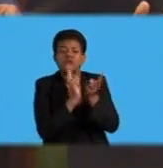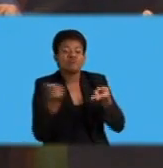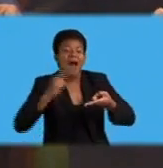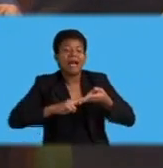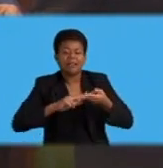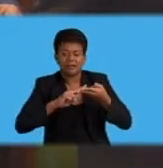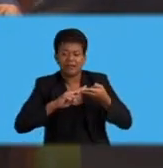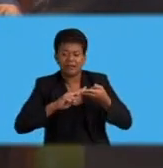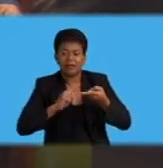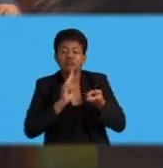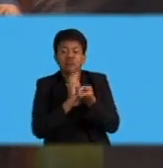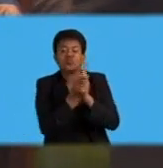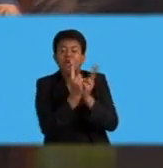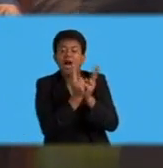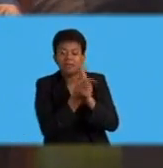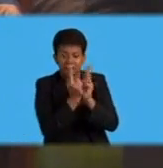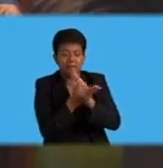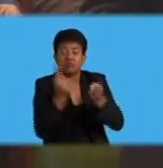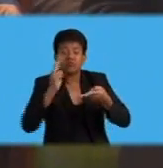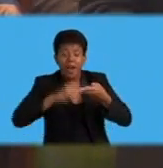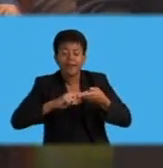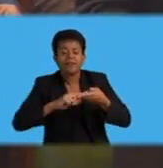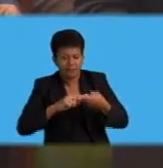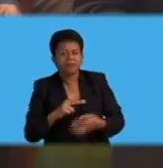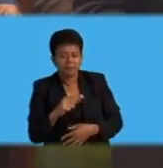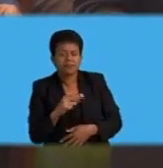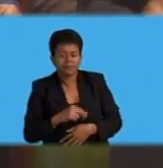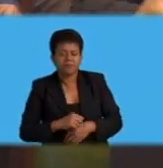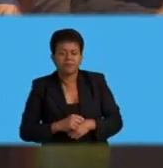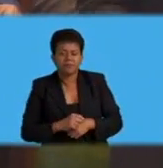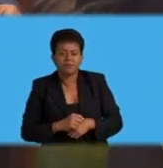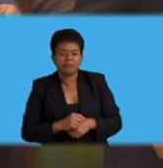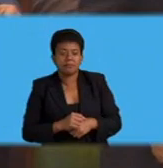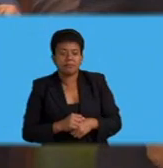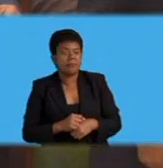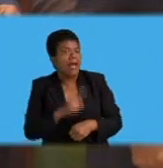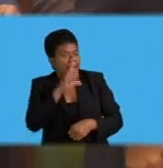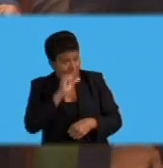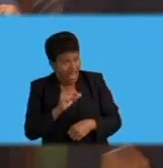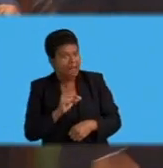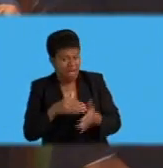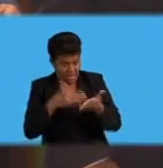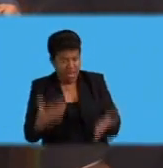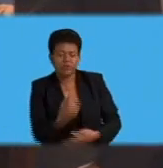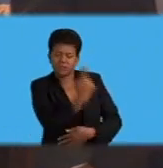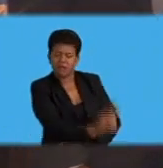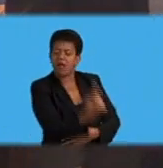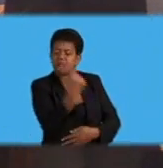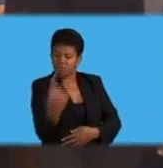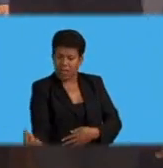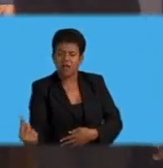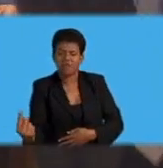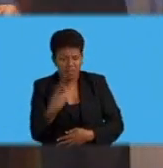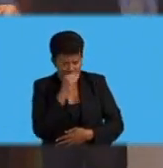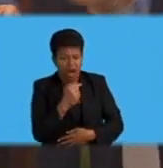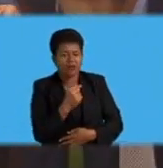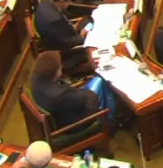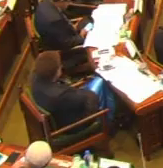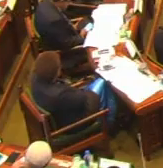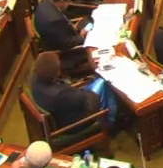bring their personal grievance to the ministry, and the ministry will try to bring the parties together to try to resolve that particular